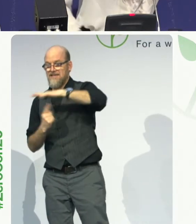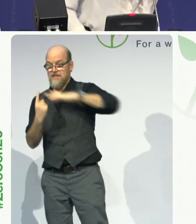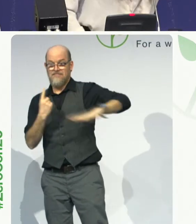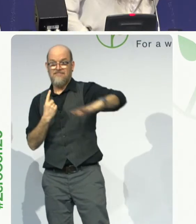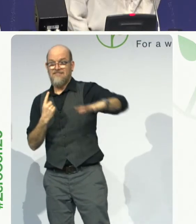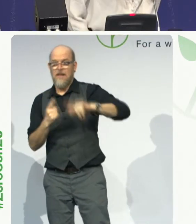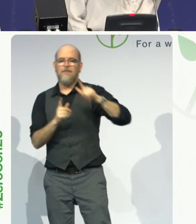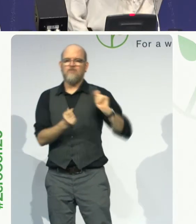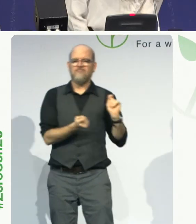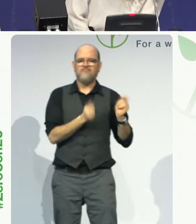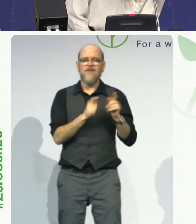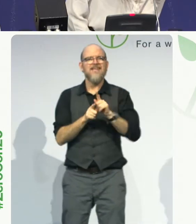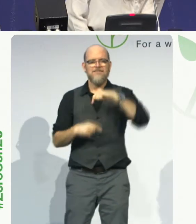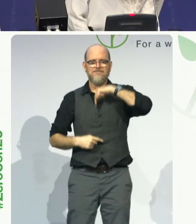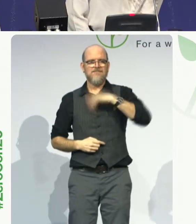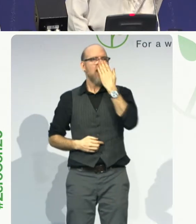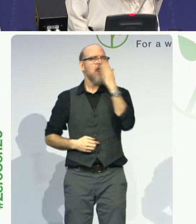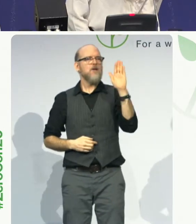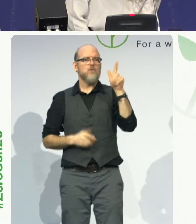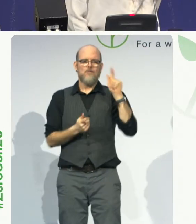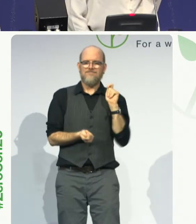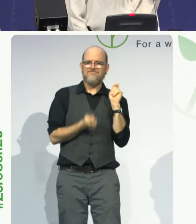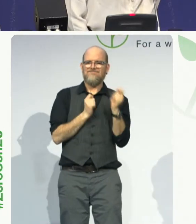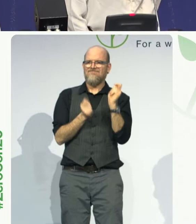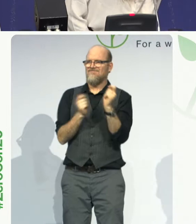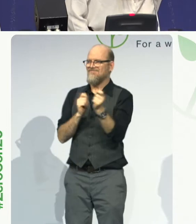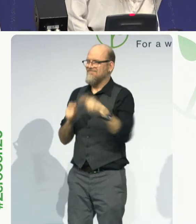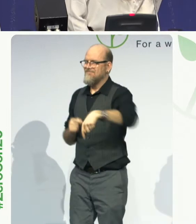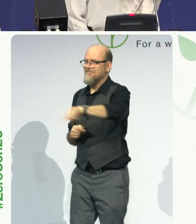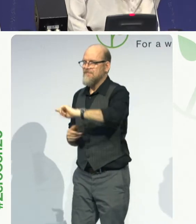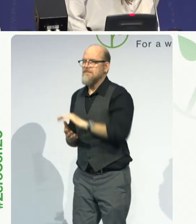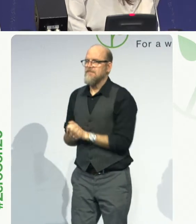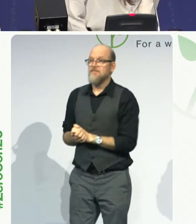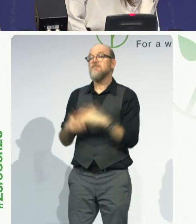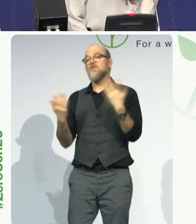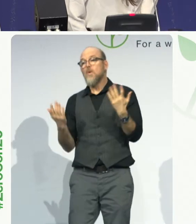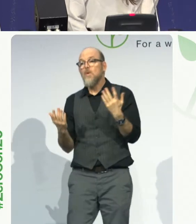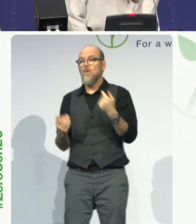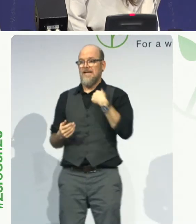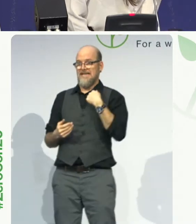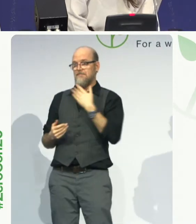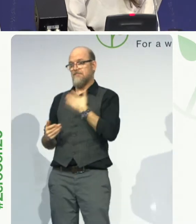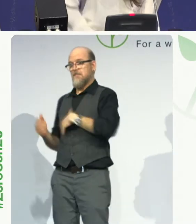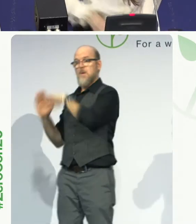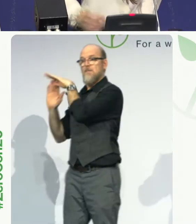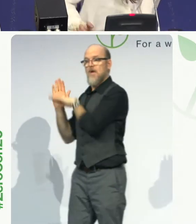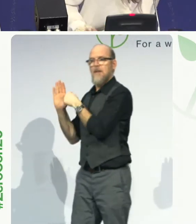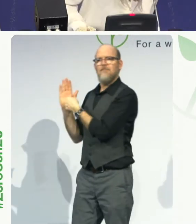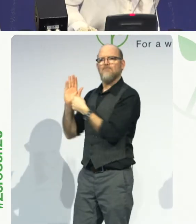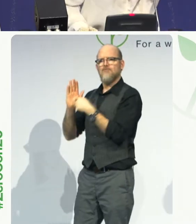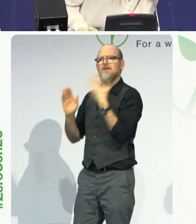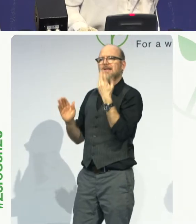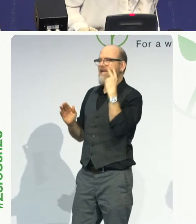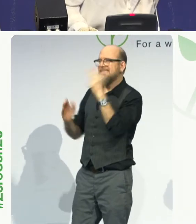That being said, our program also organizes extracurricular activities for children with and without disabilities to